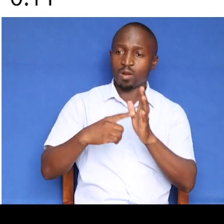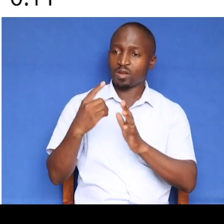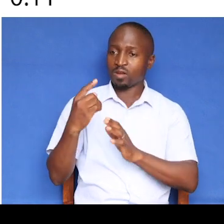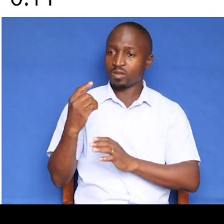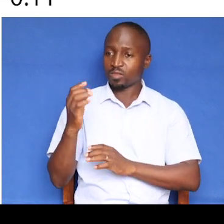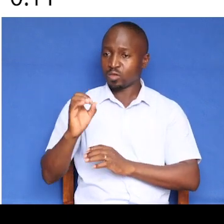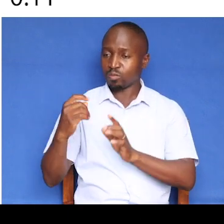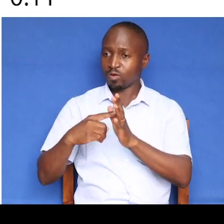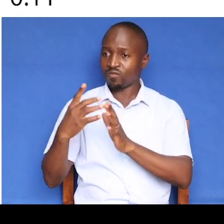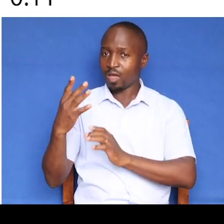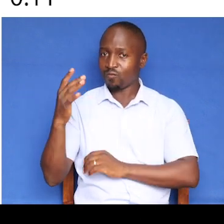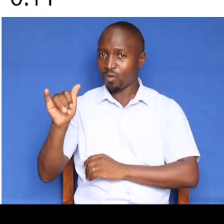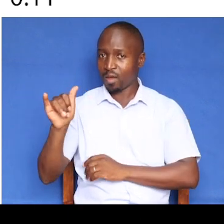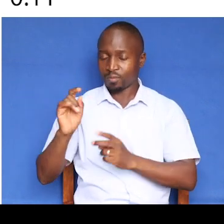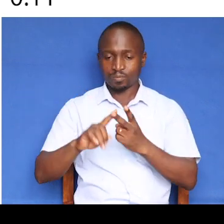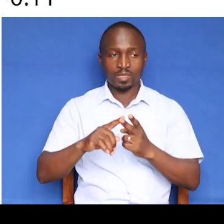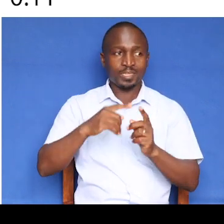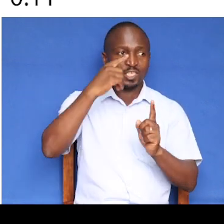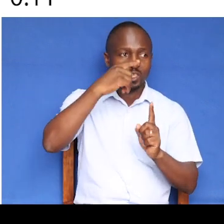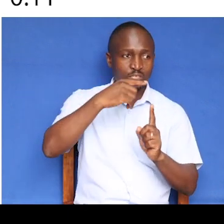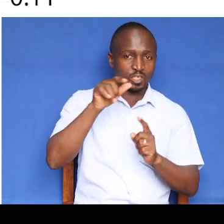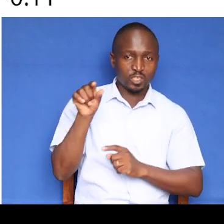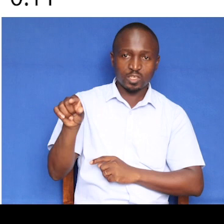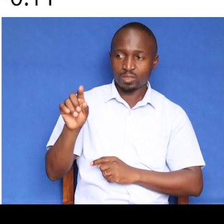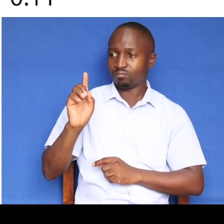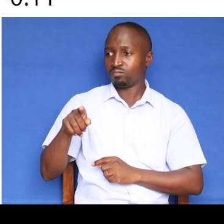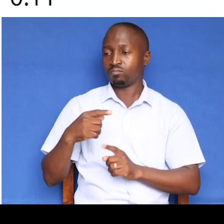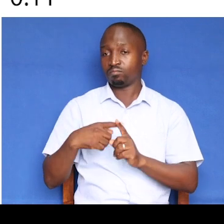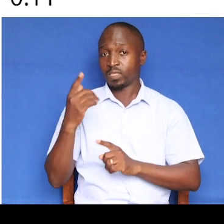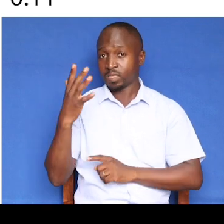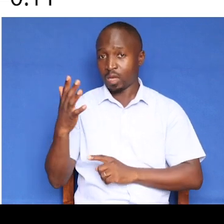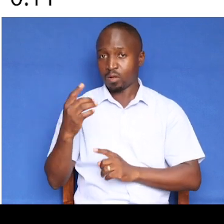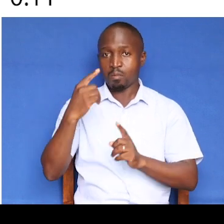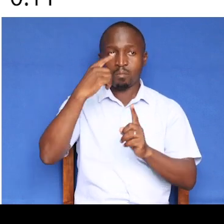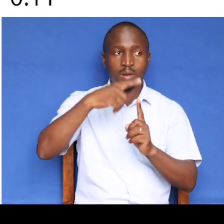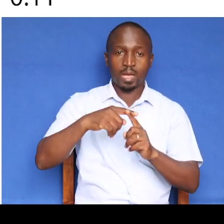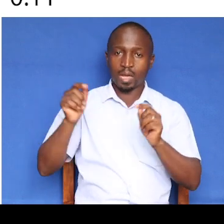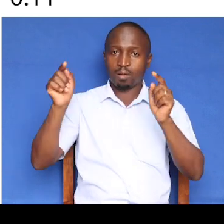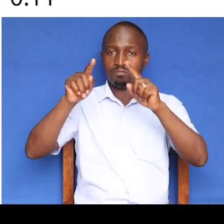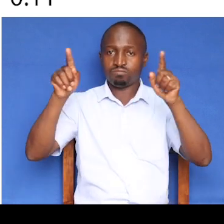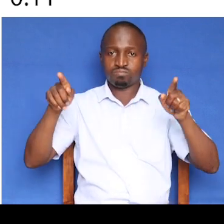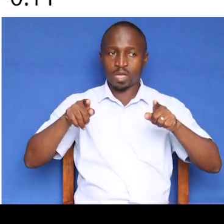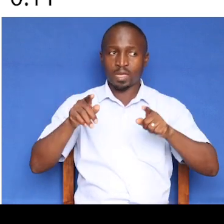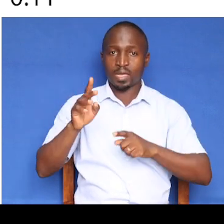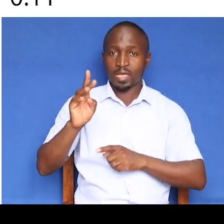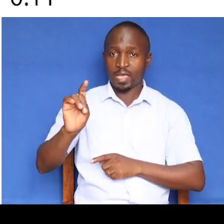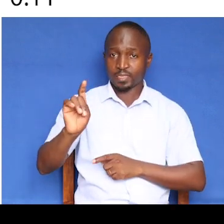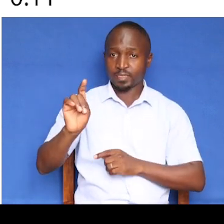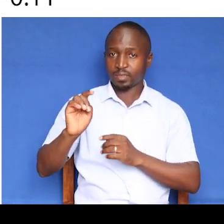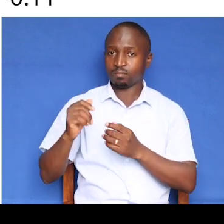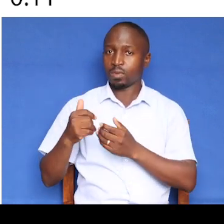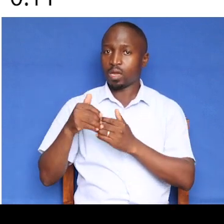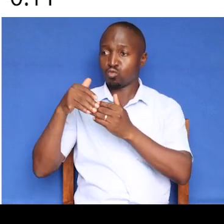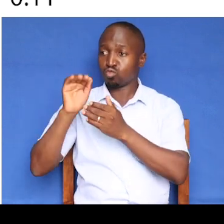0.05y plus G, we have 500 plus bracket X, which is export, we